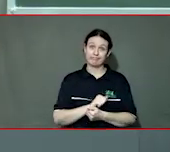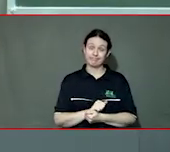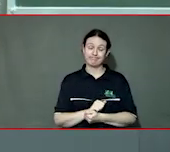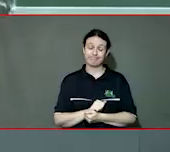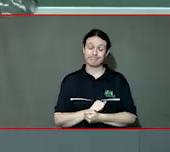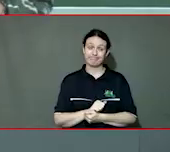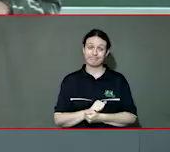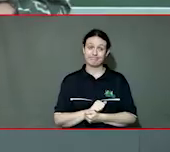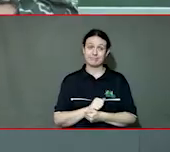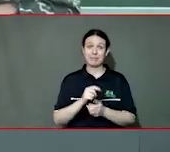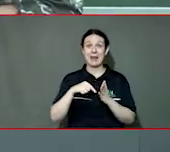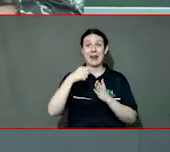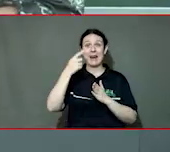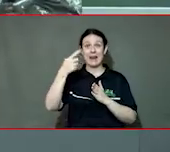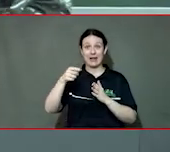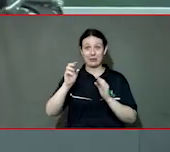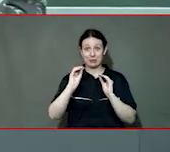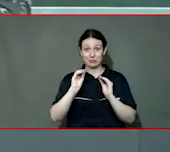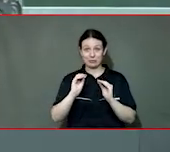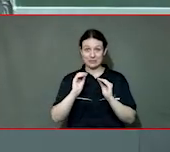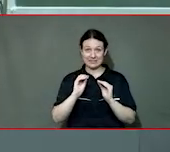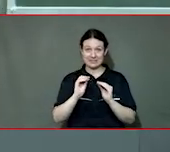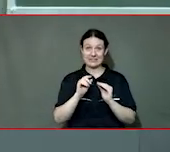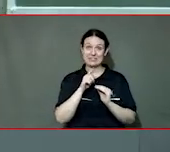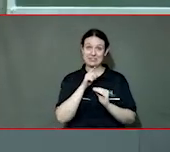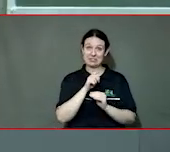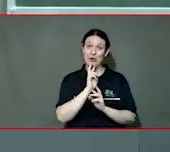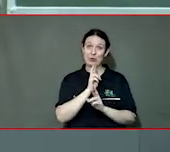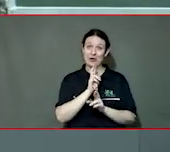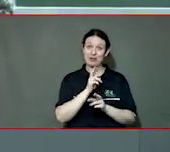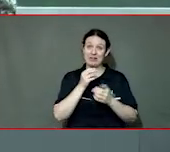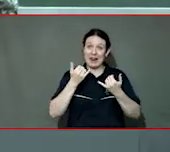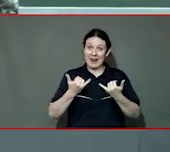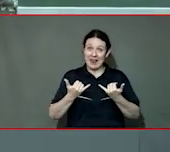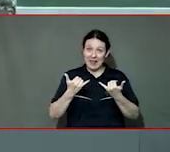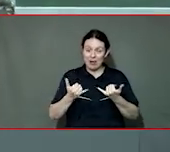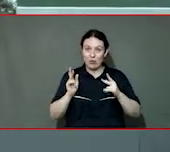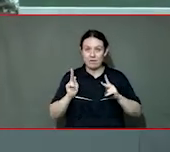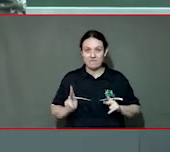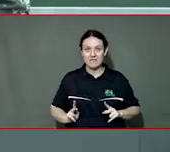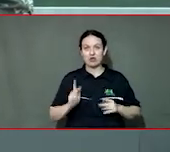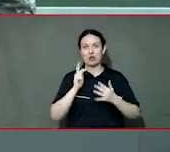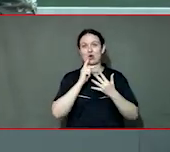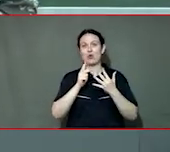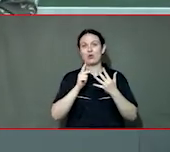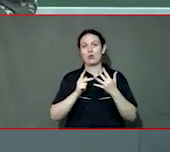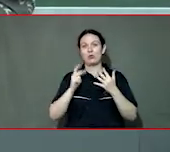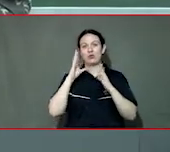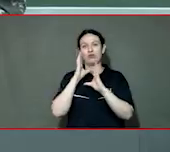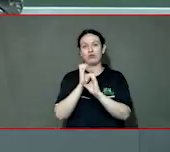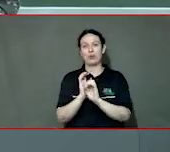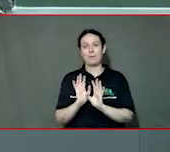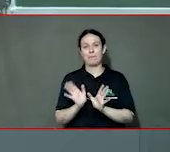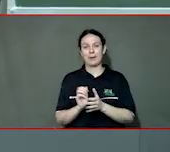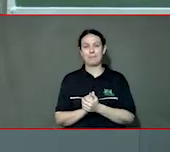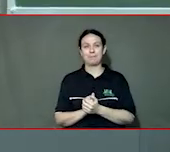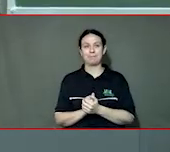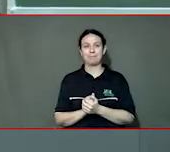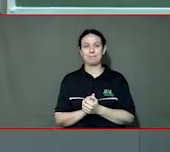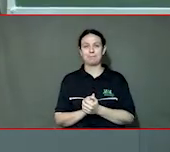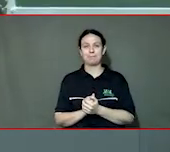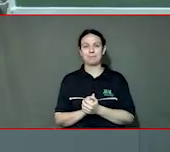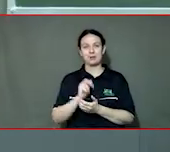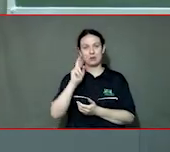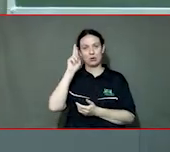will be next week's lesson. I'm just going to concentrate on physical properties. So if you look at your scope,